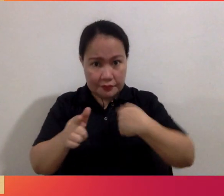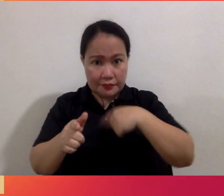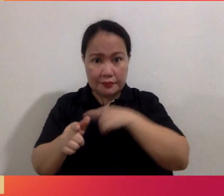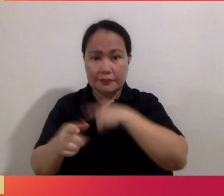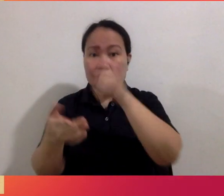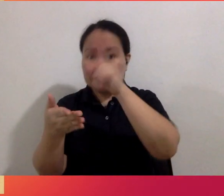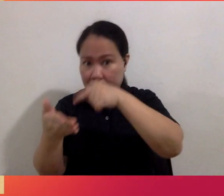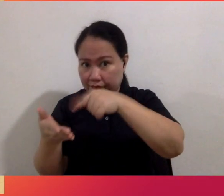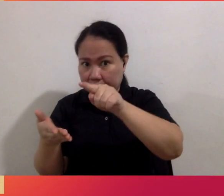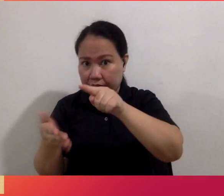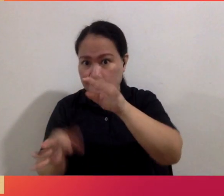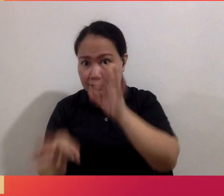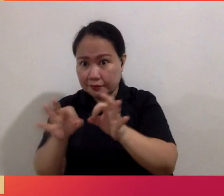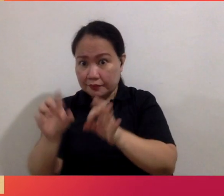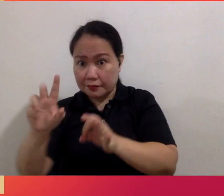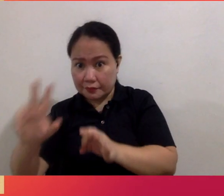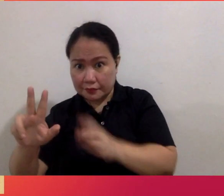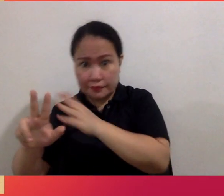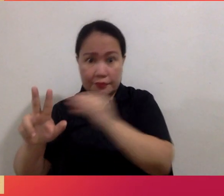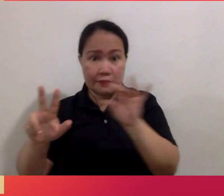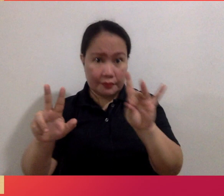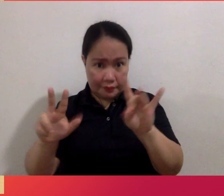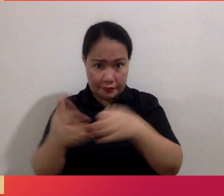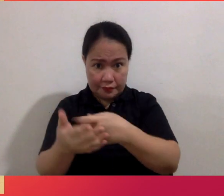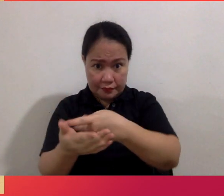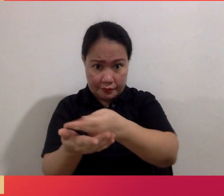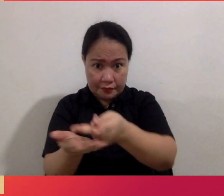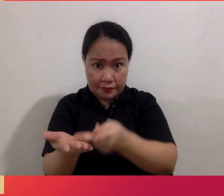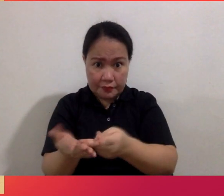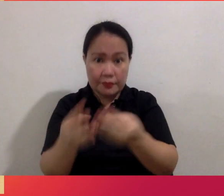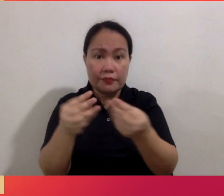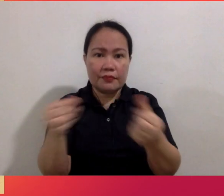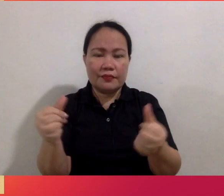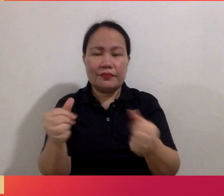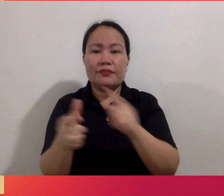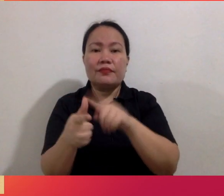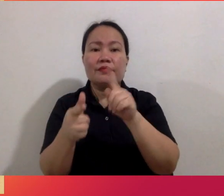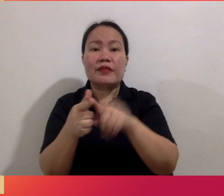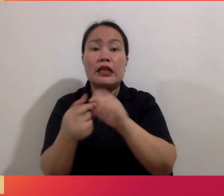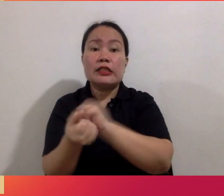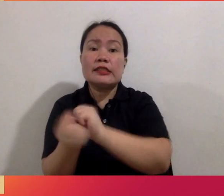Again, para ma-check natin na yung 3 at 8 is a part of the solution,